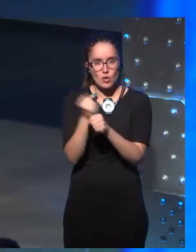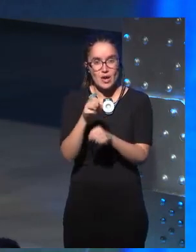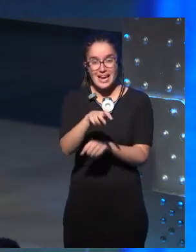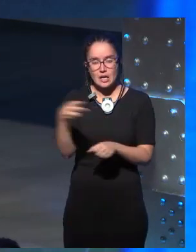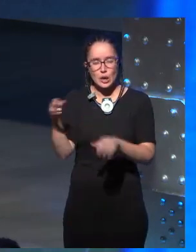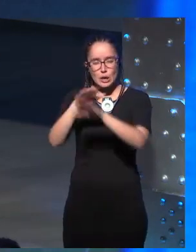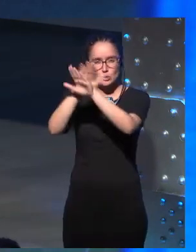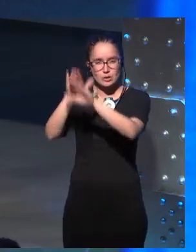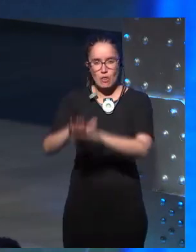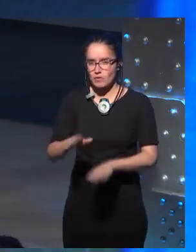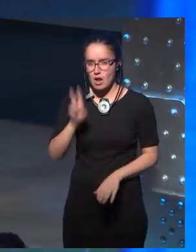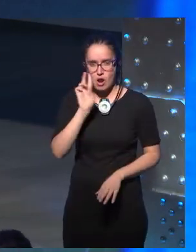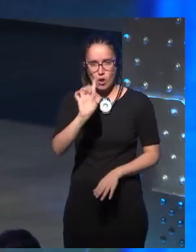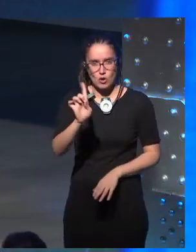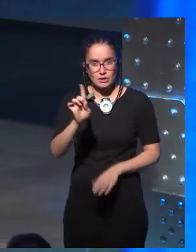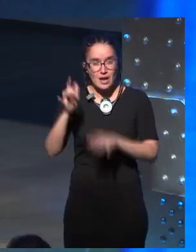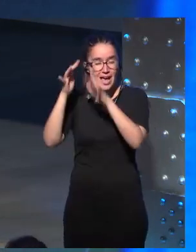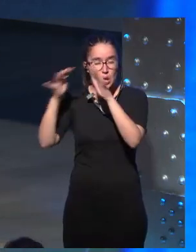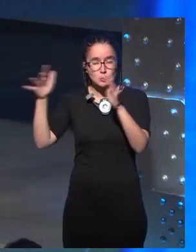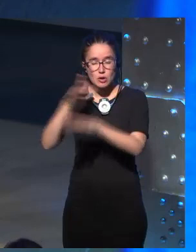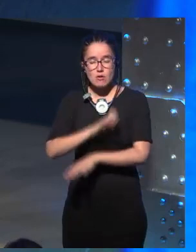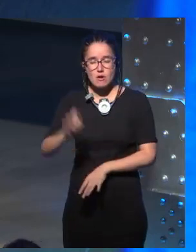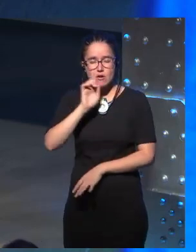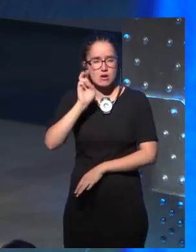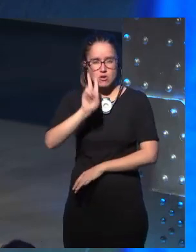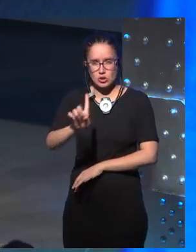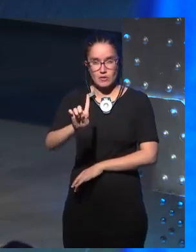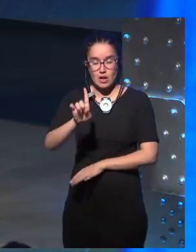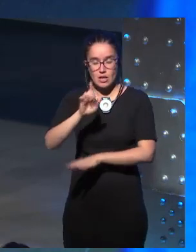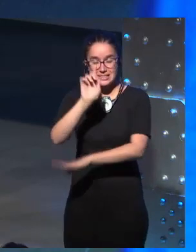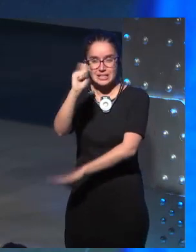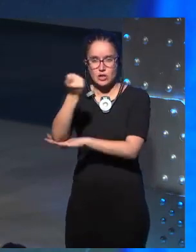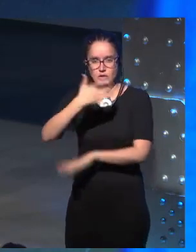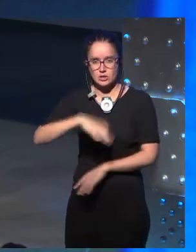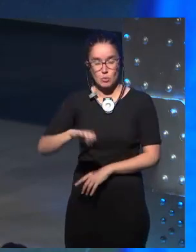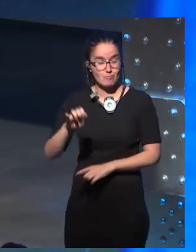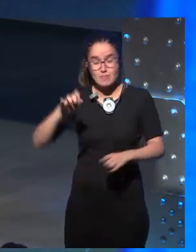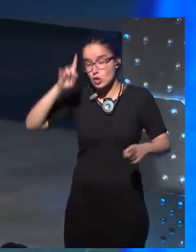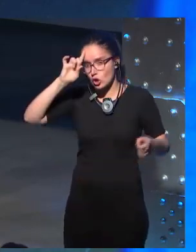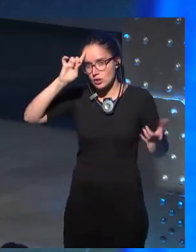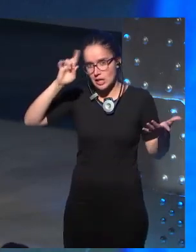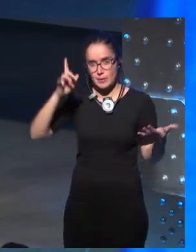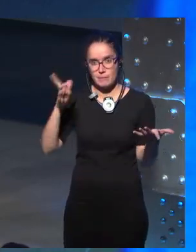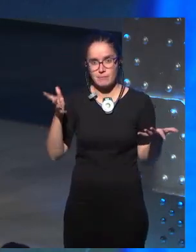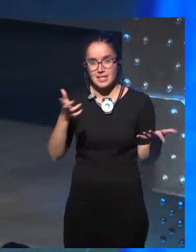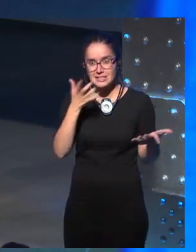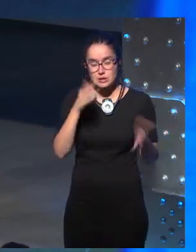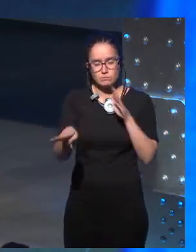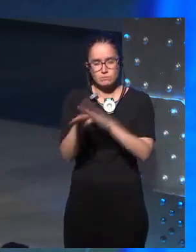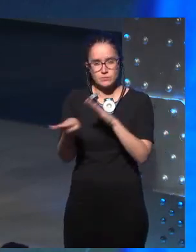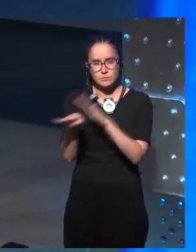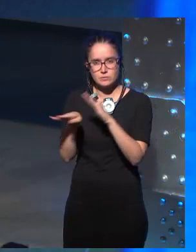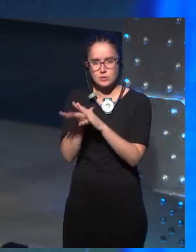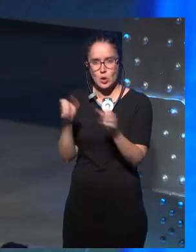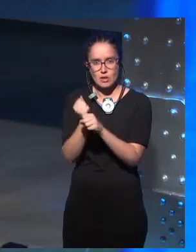the extraordinary dream that you can reach if you go all the way through. And I think that kind